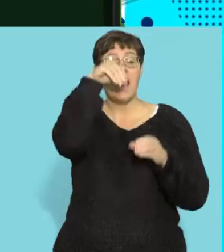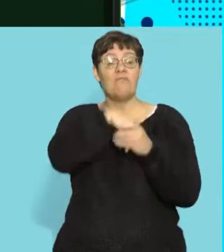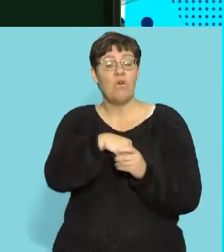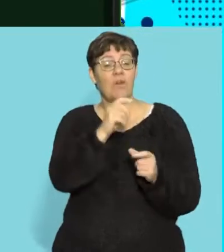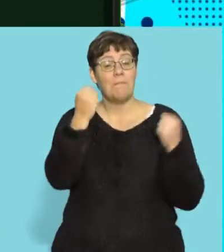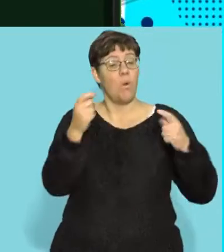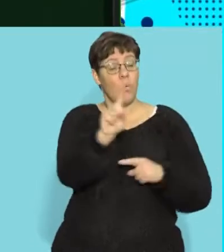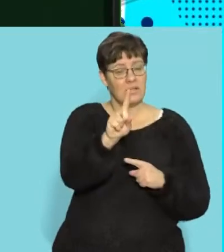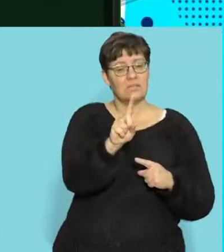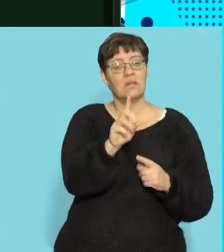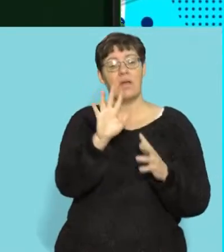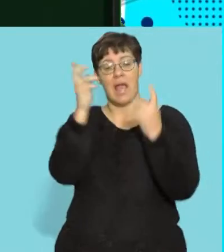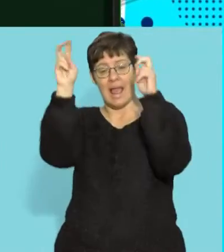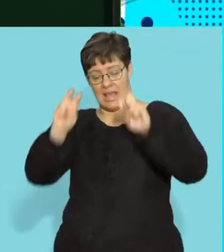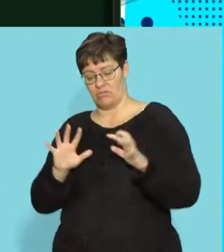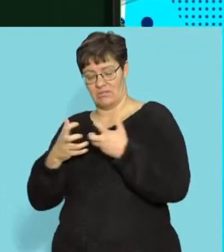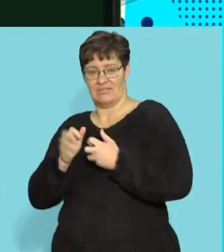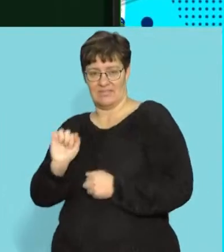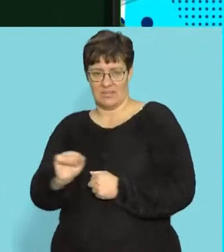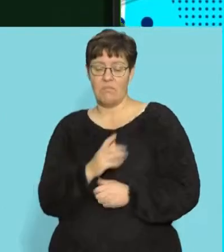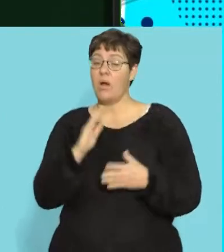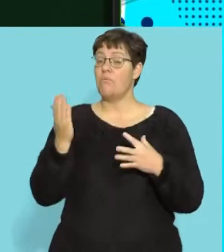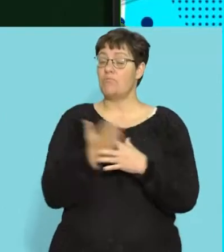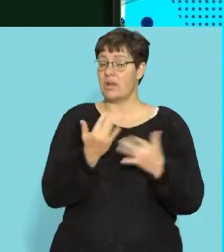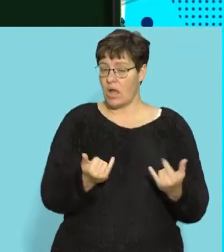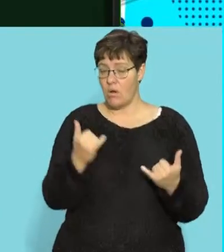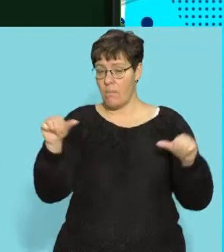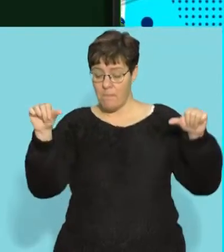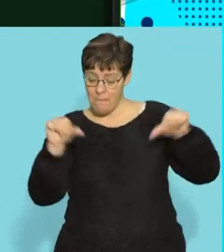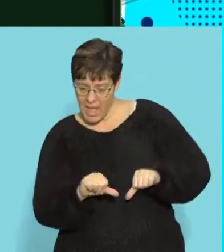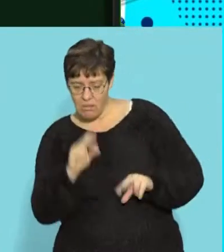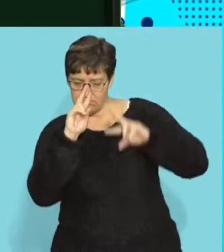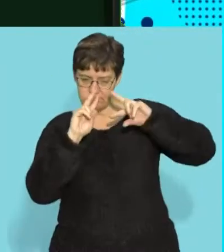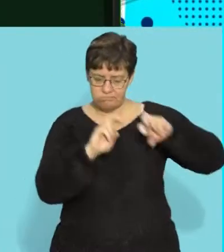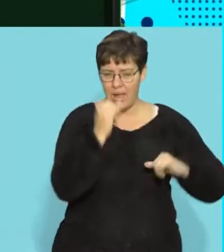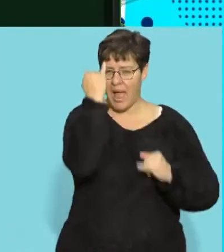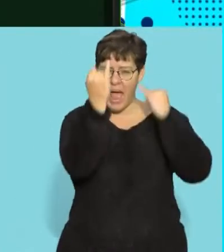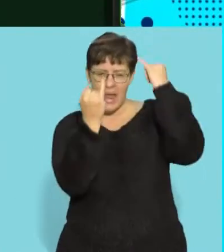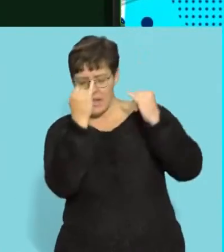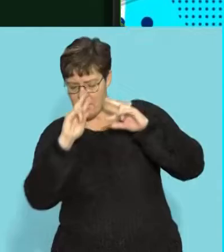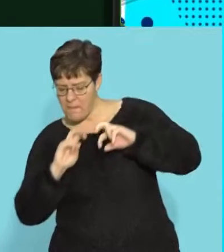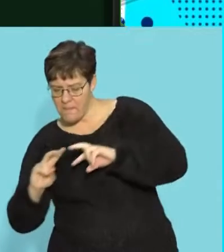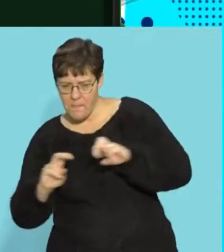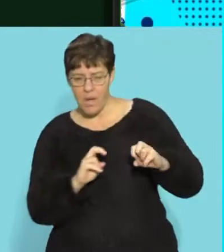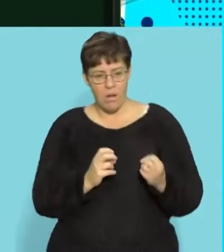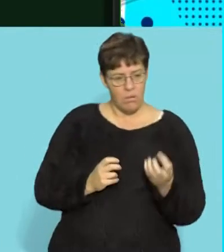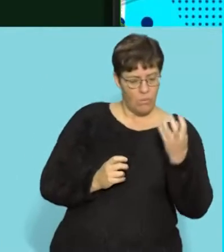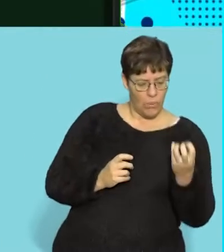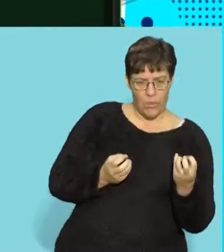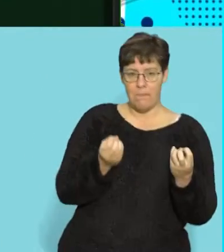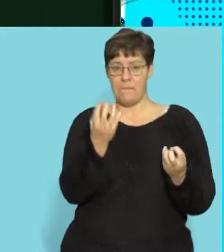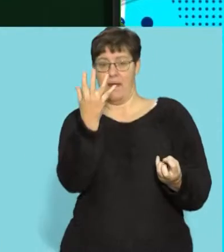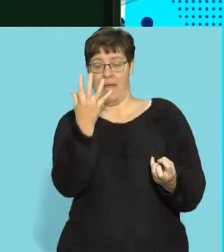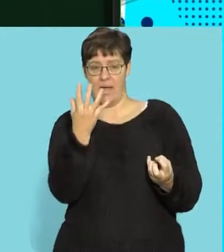in the context of electric circuits. We'll take a short break for now. When we come back, we'll explore a number of ideas around brightness